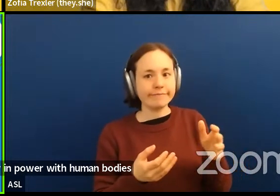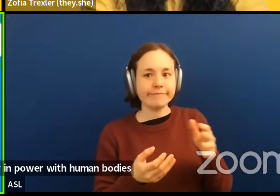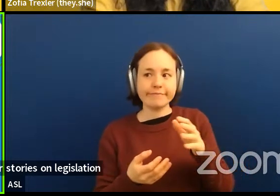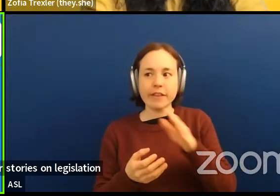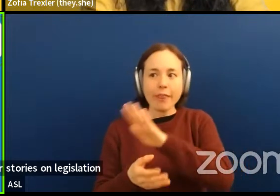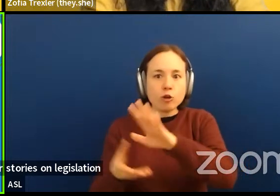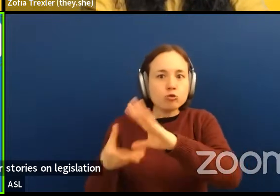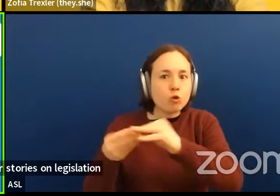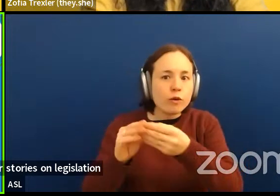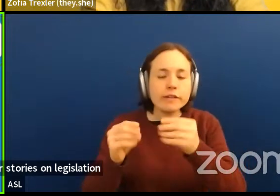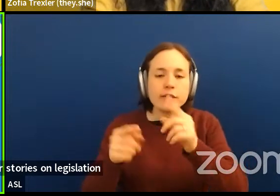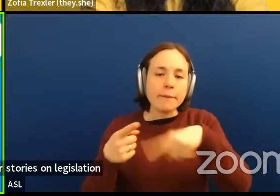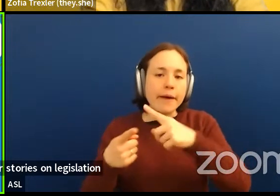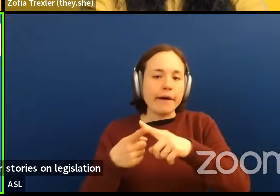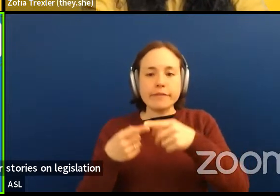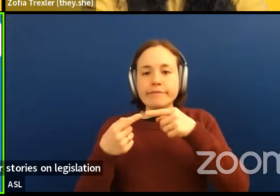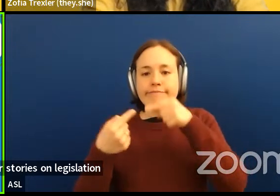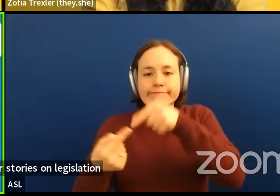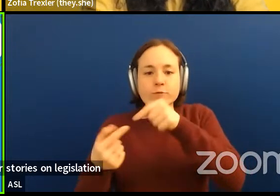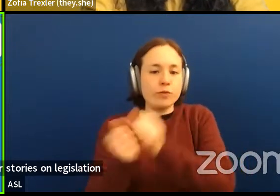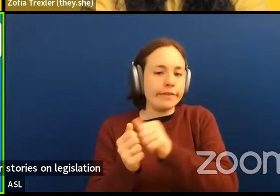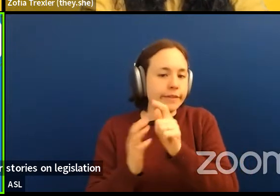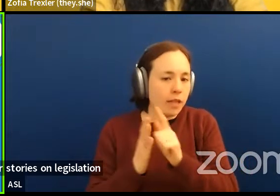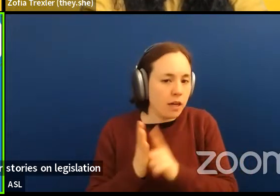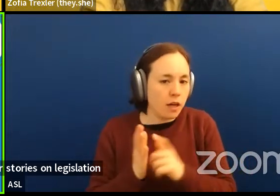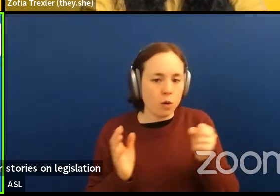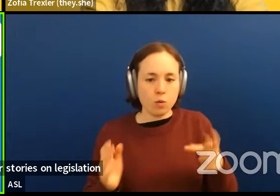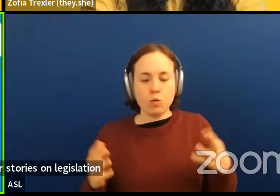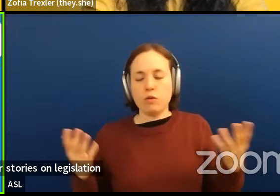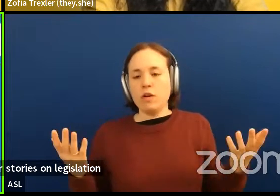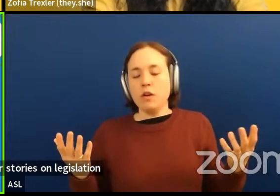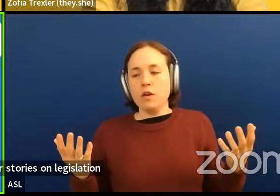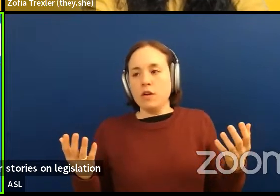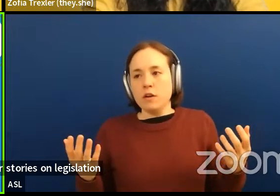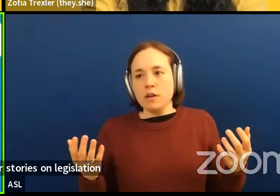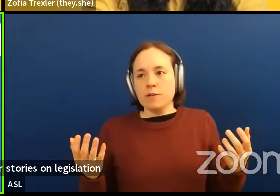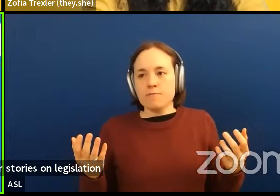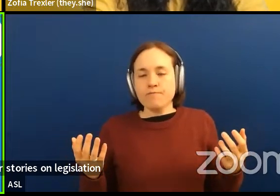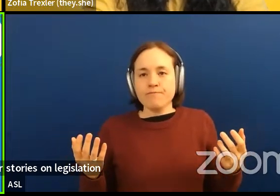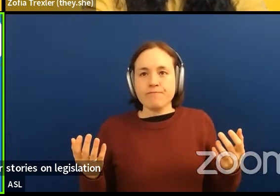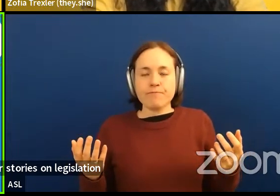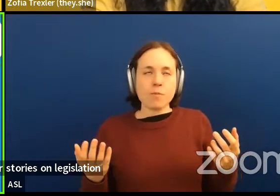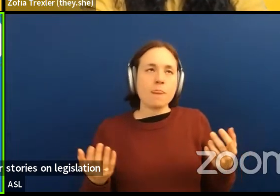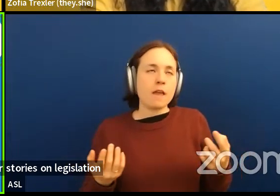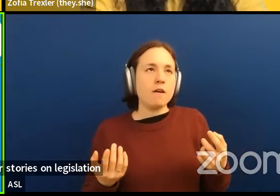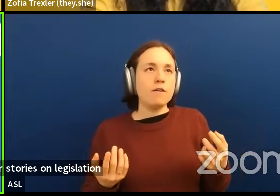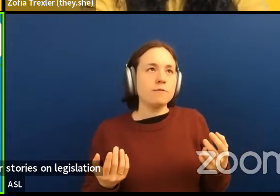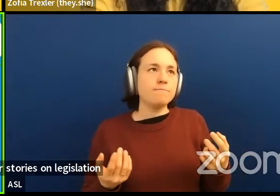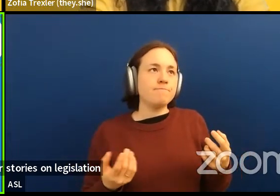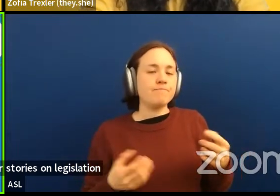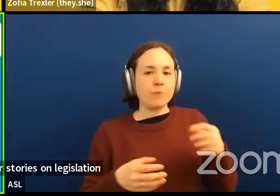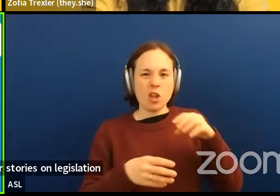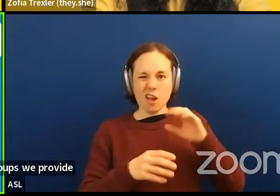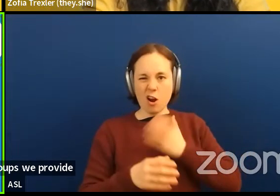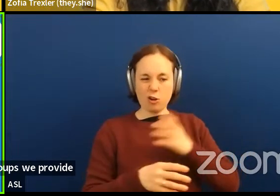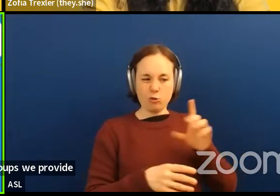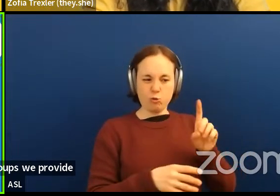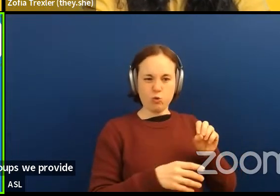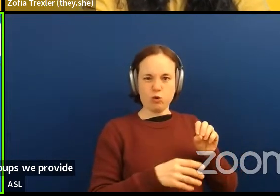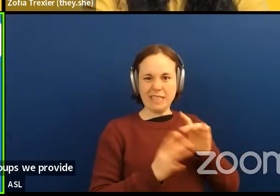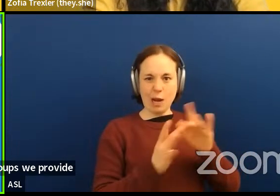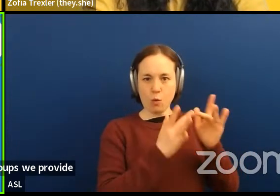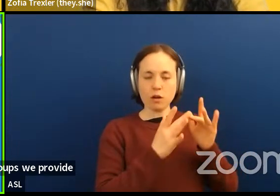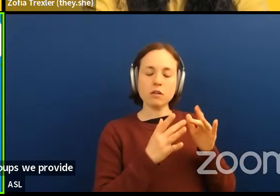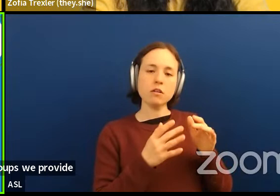The work groups that we provide through Do Network would be, they cover from housing